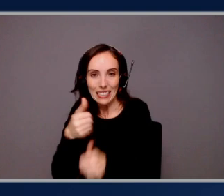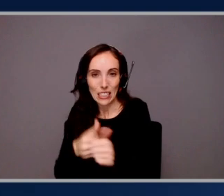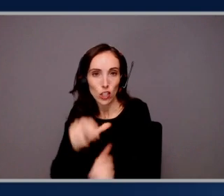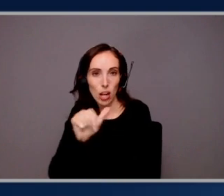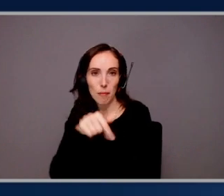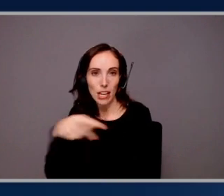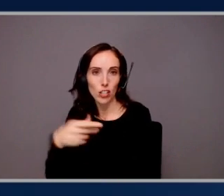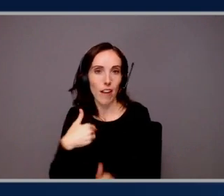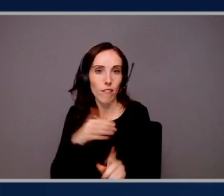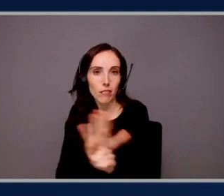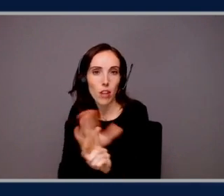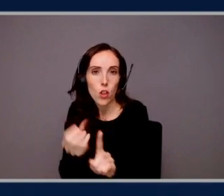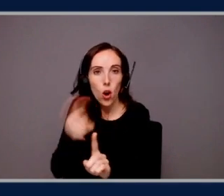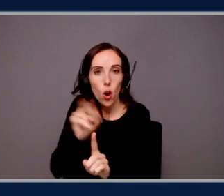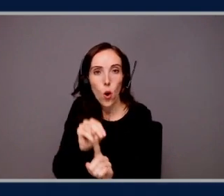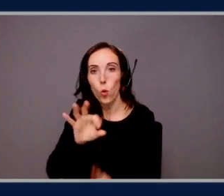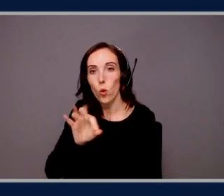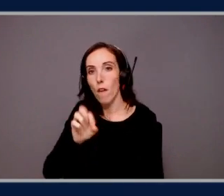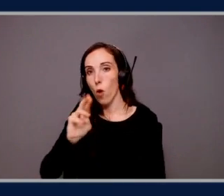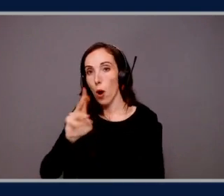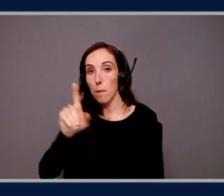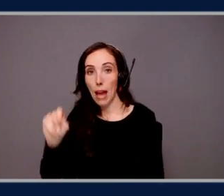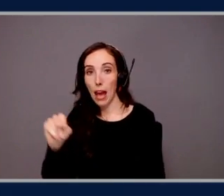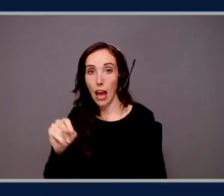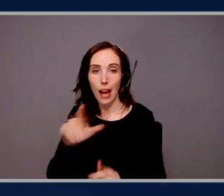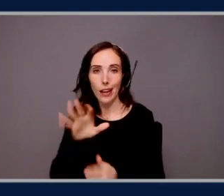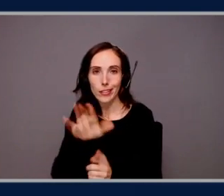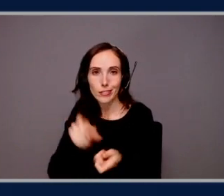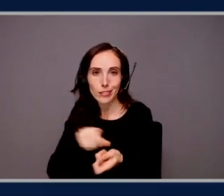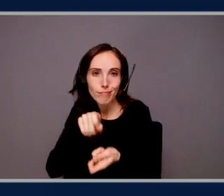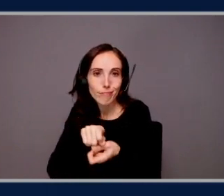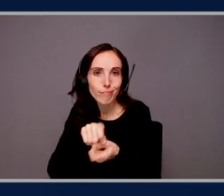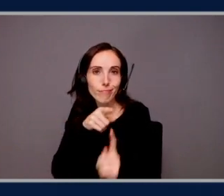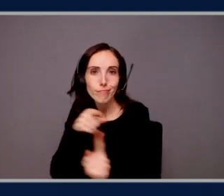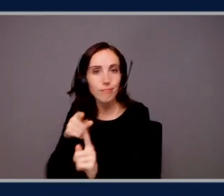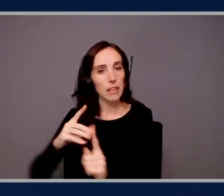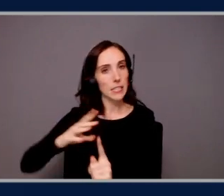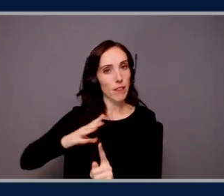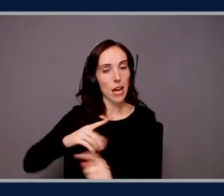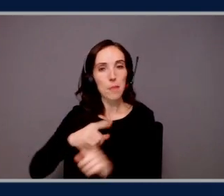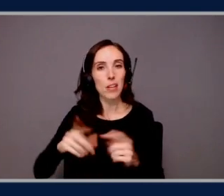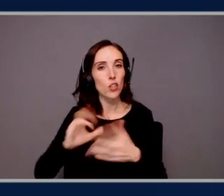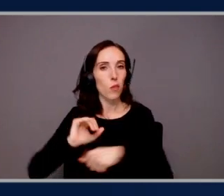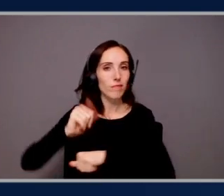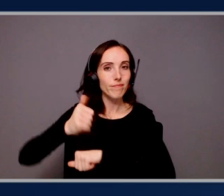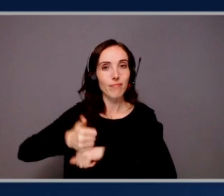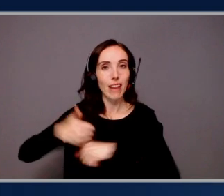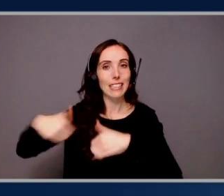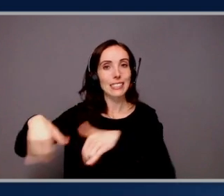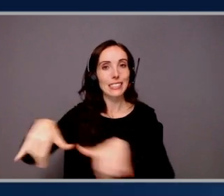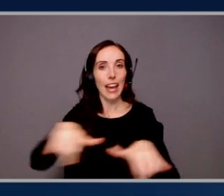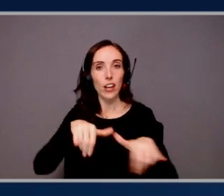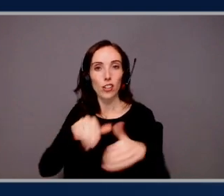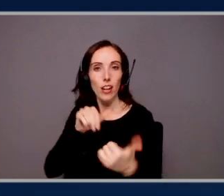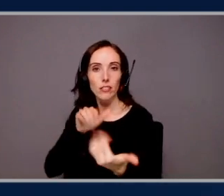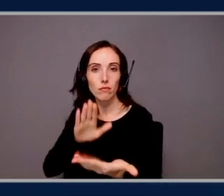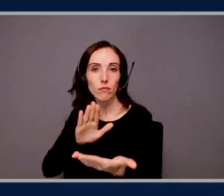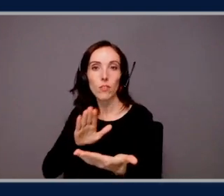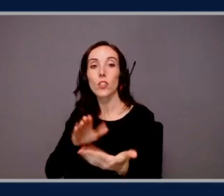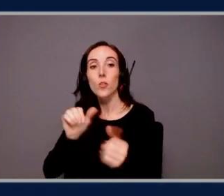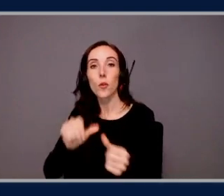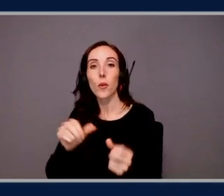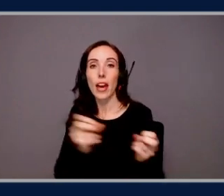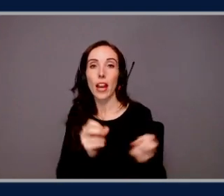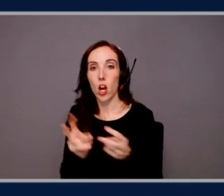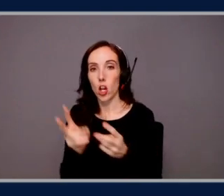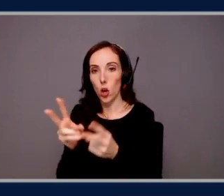their own particularities. That's fine, that's good. But you want to get that in a standardized format so that you can then load that data into your